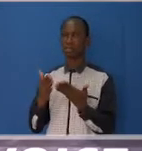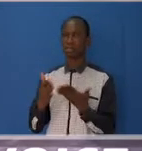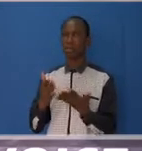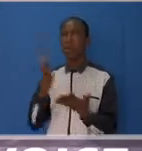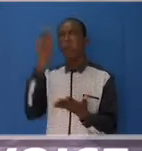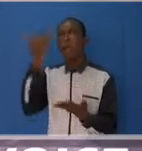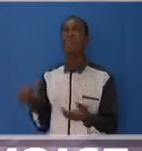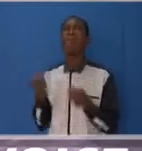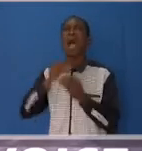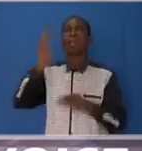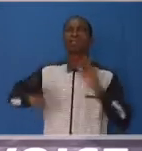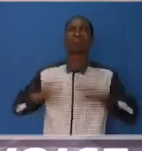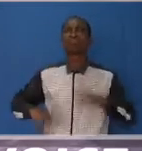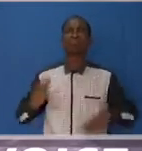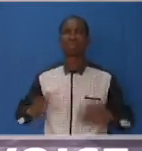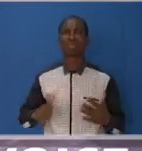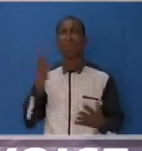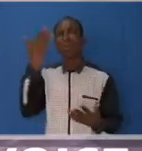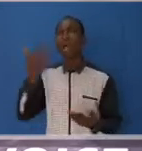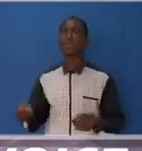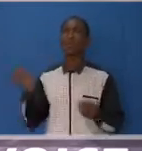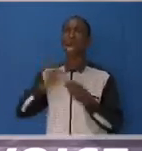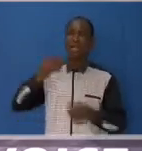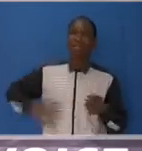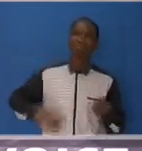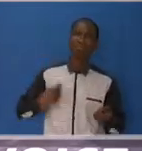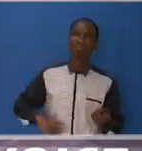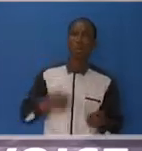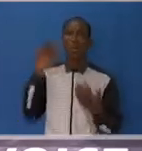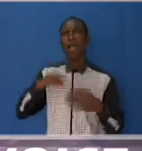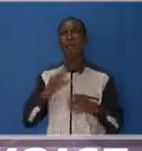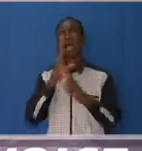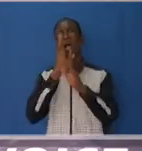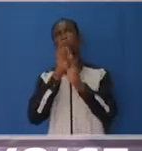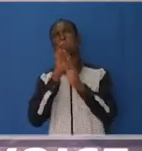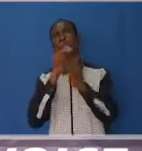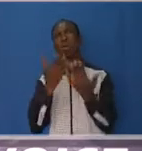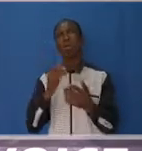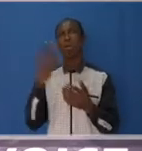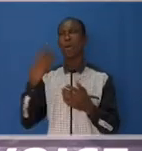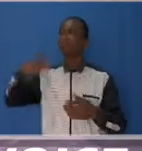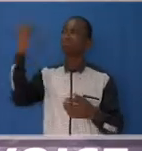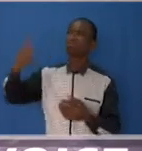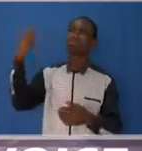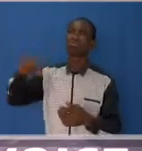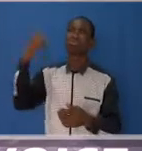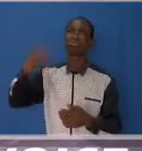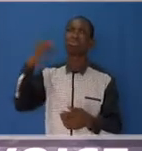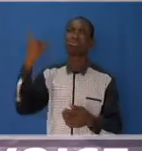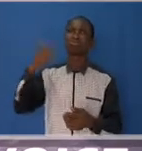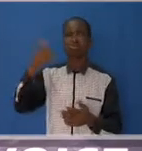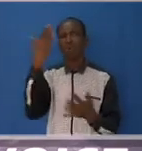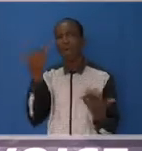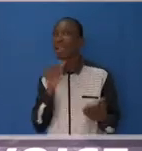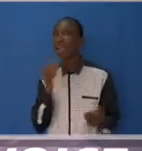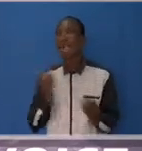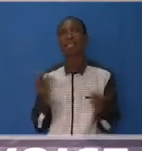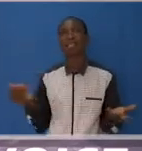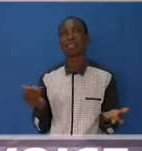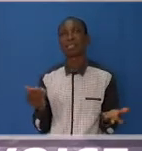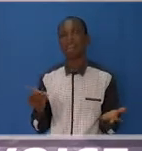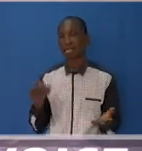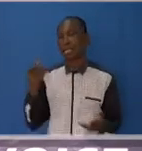ho enkofa guitar enkofa organ kofa nyema akane mu bia mfa nka wo nemu wa no fafa.